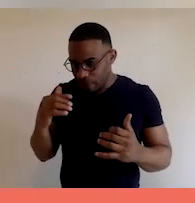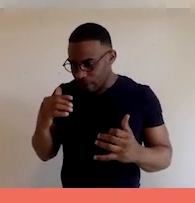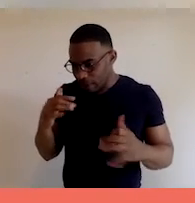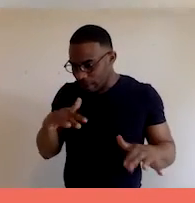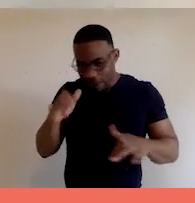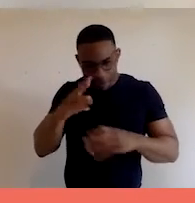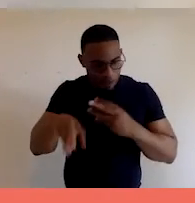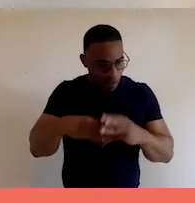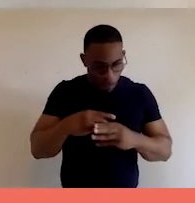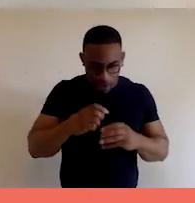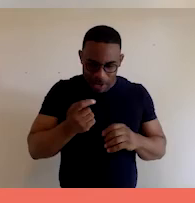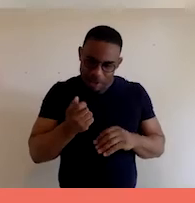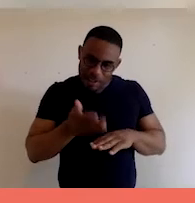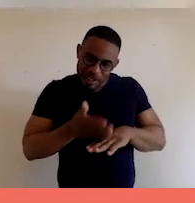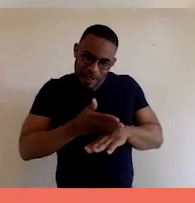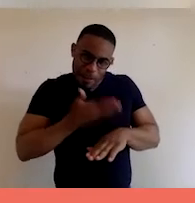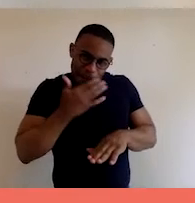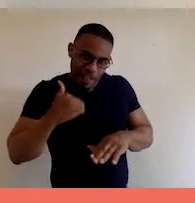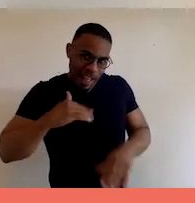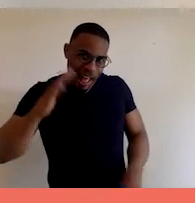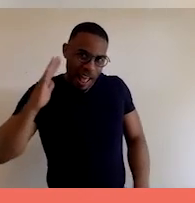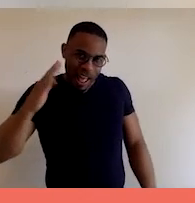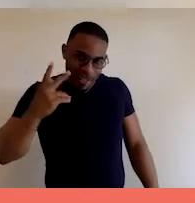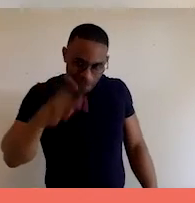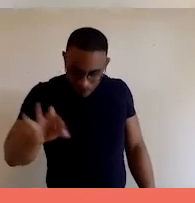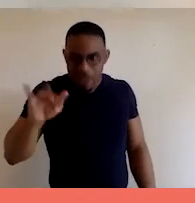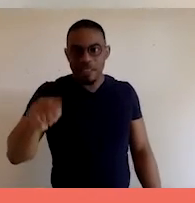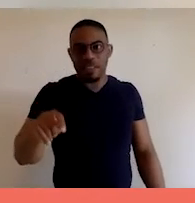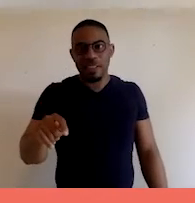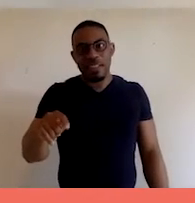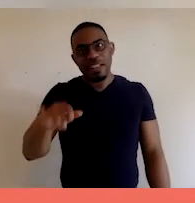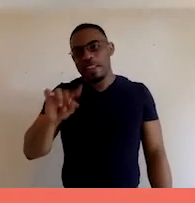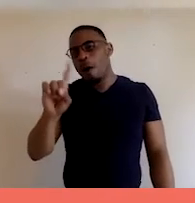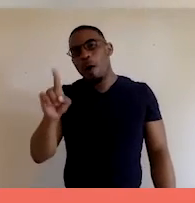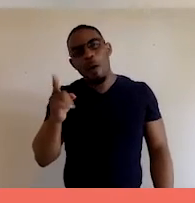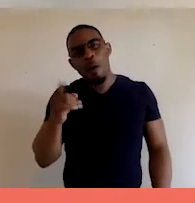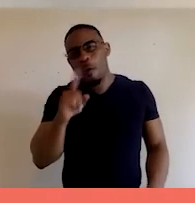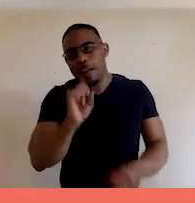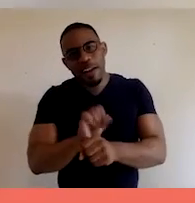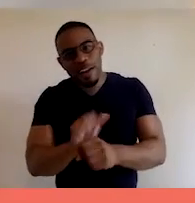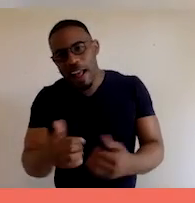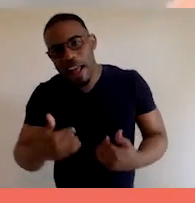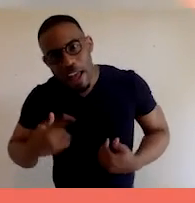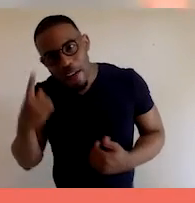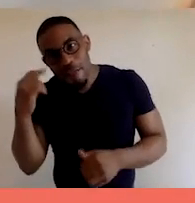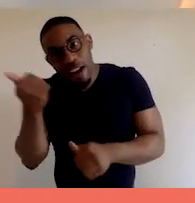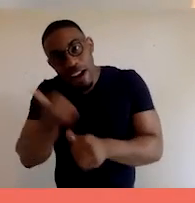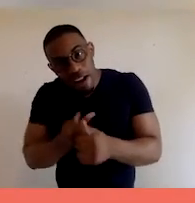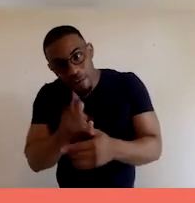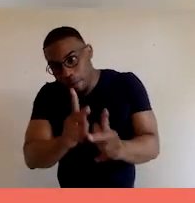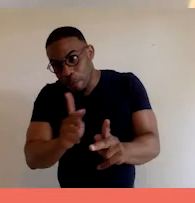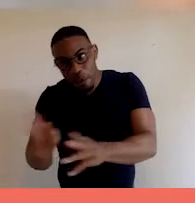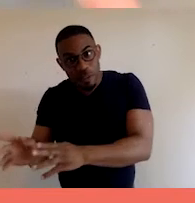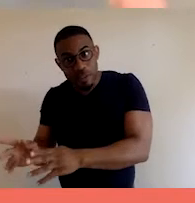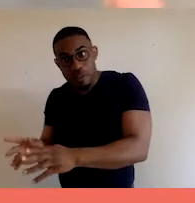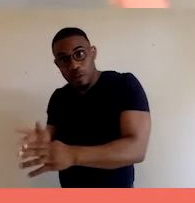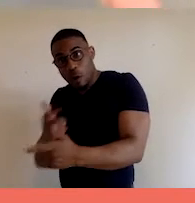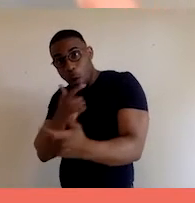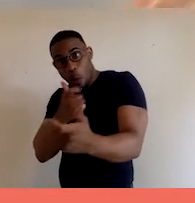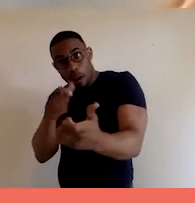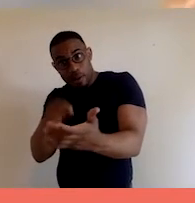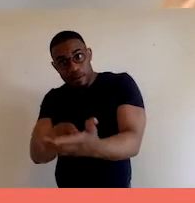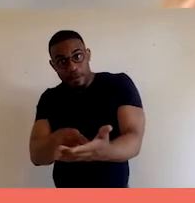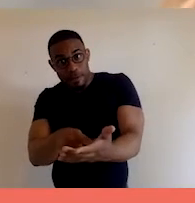this world in a little better shape than the way I found it. The only guarantee I have for every single person watching